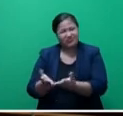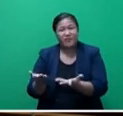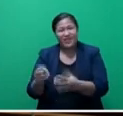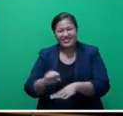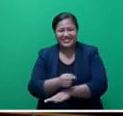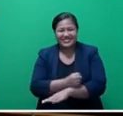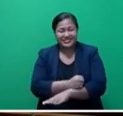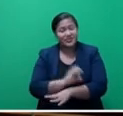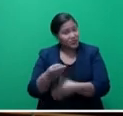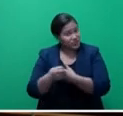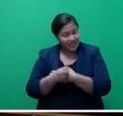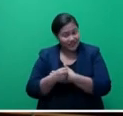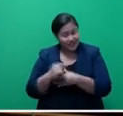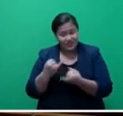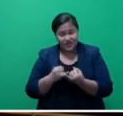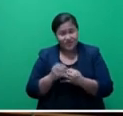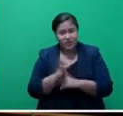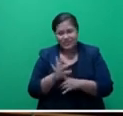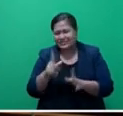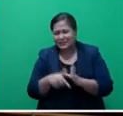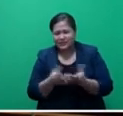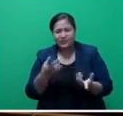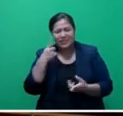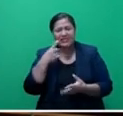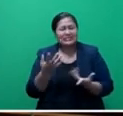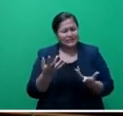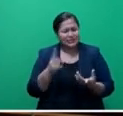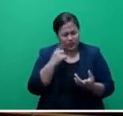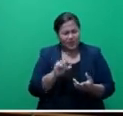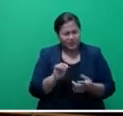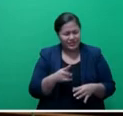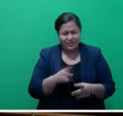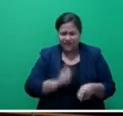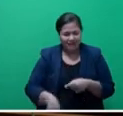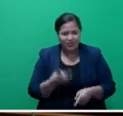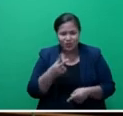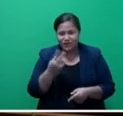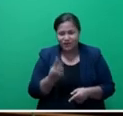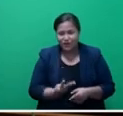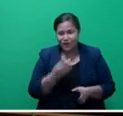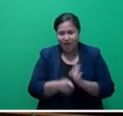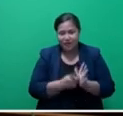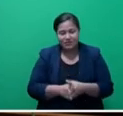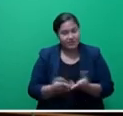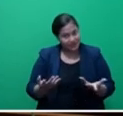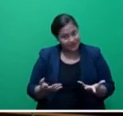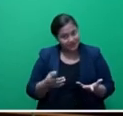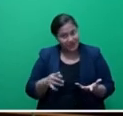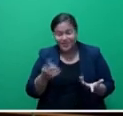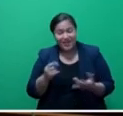safety is paramount. So even sometimes we may think that, okay, we can do this in 24 hours, but it's the sea. You don't play with the sea.